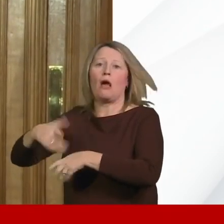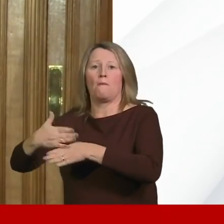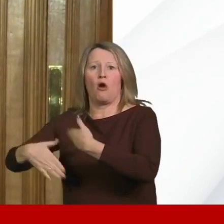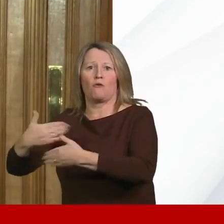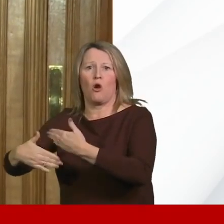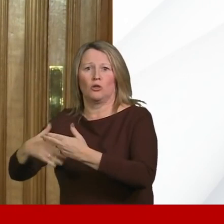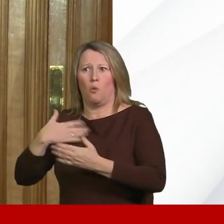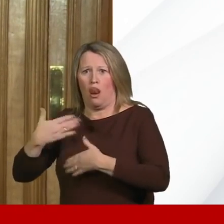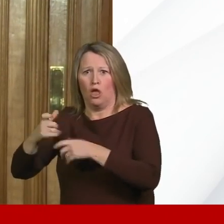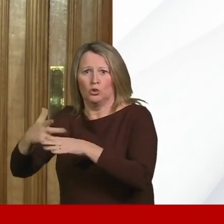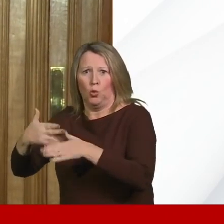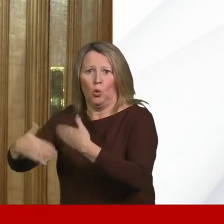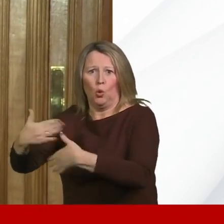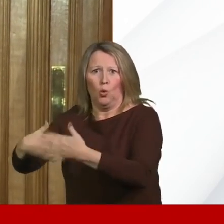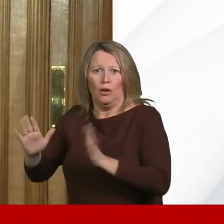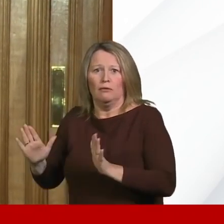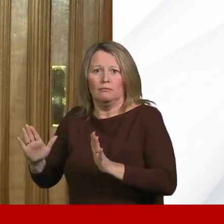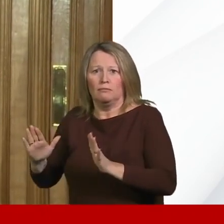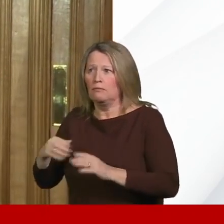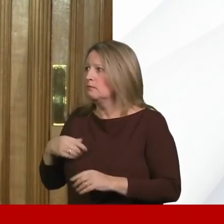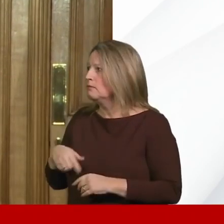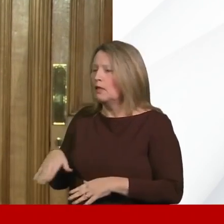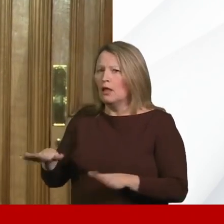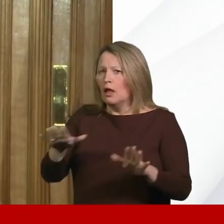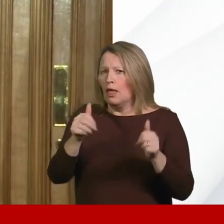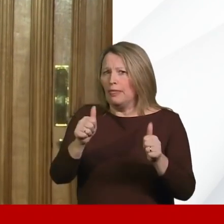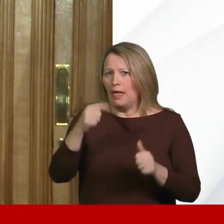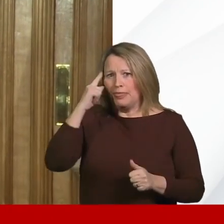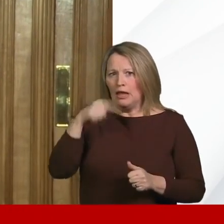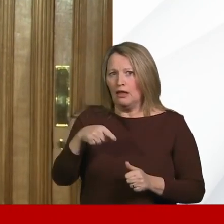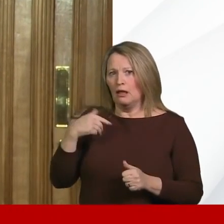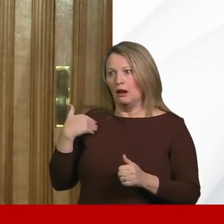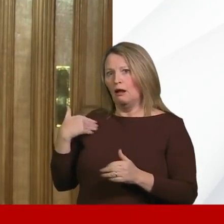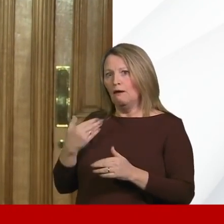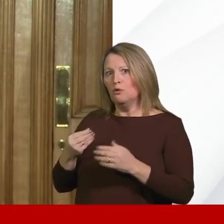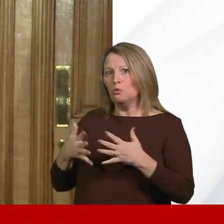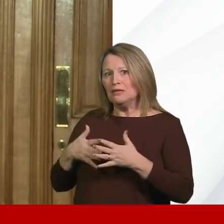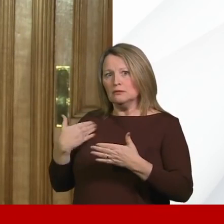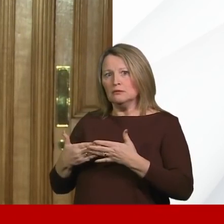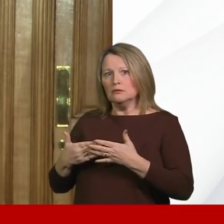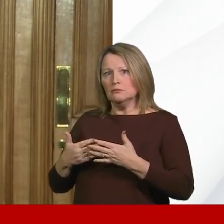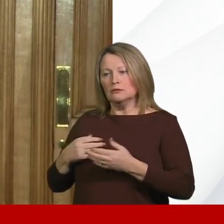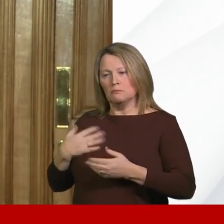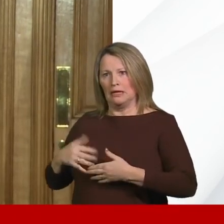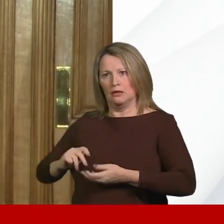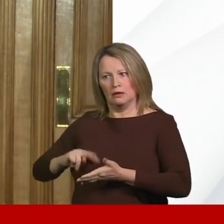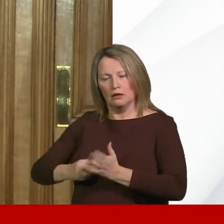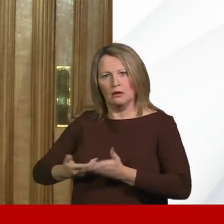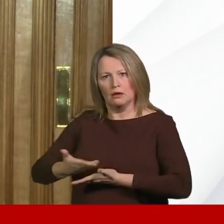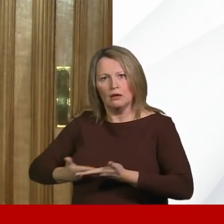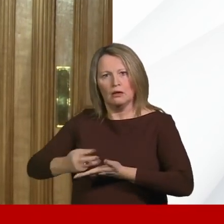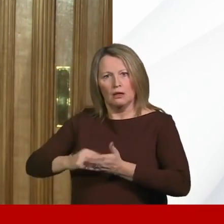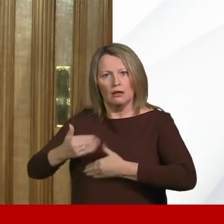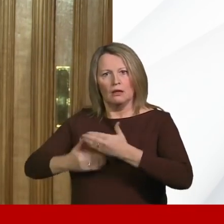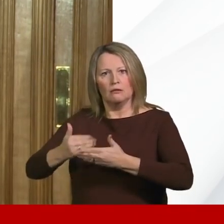thank you, Jim. Prime Minister, you've got the emergency legislation coming out tomorrow, and it's reported that there's a plan to lift the current cap on how much money you